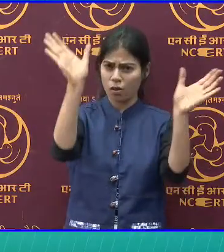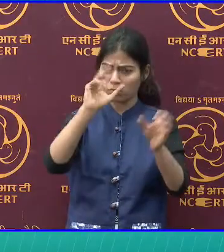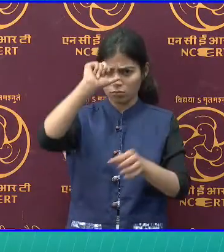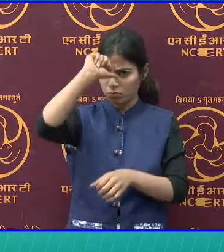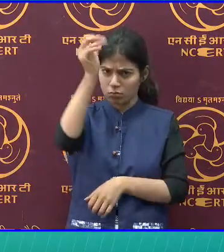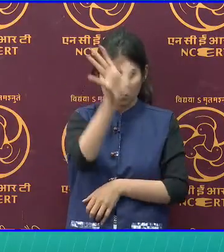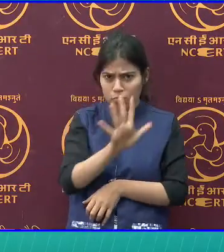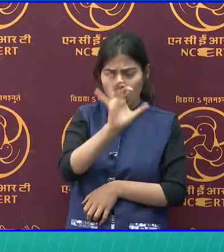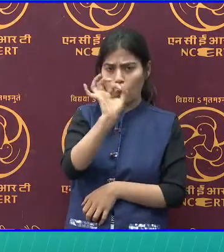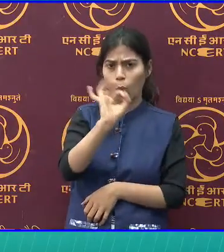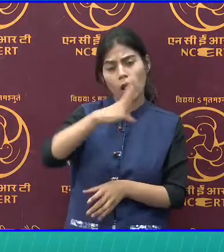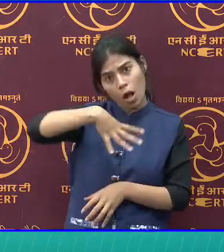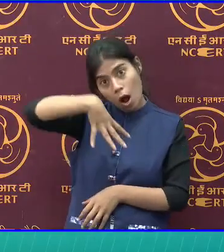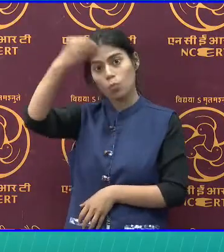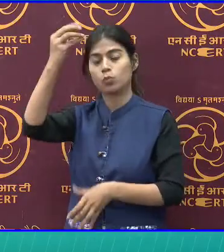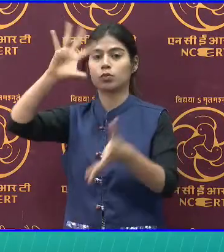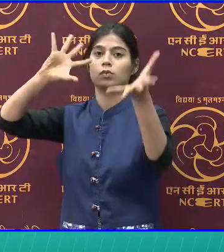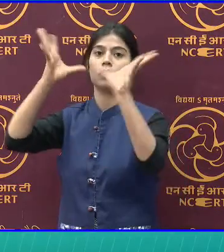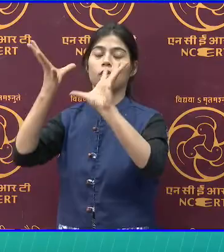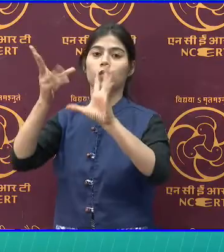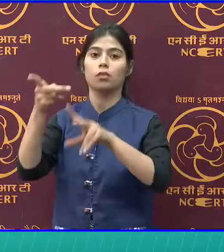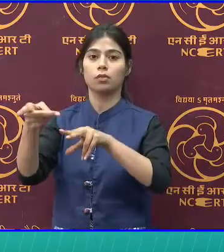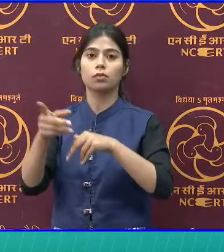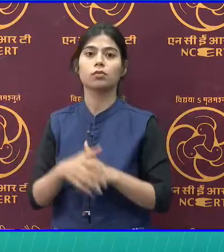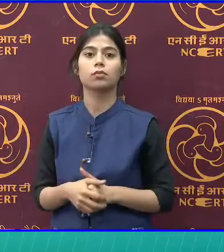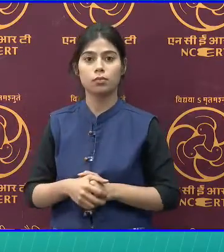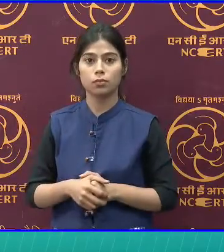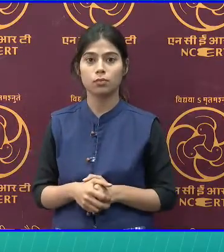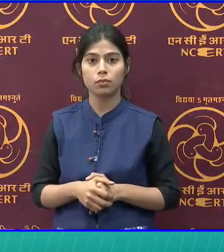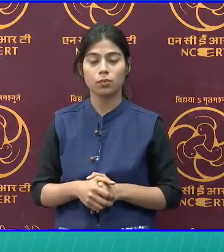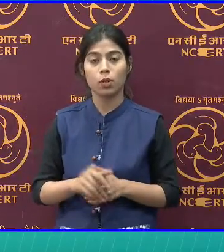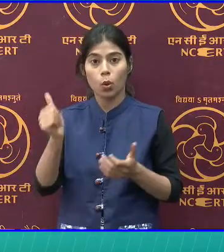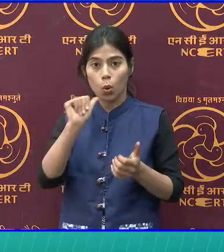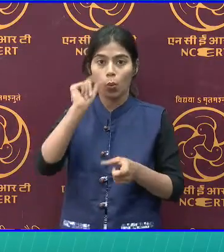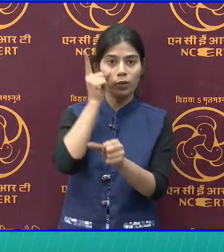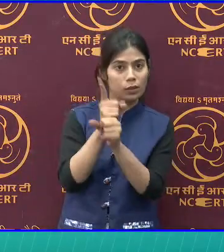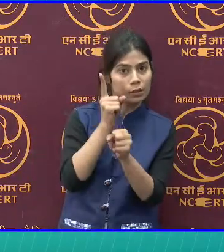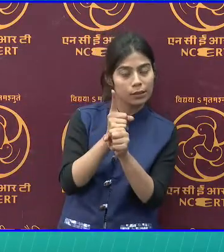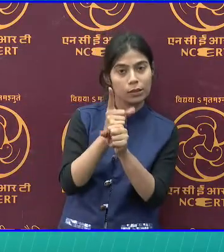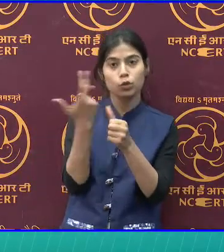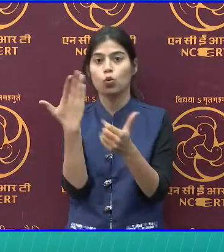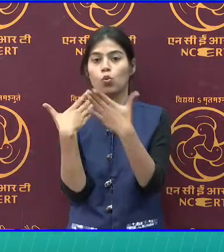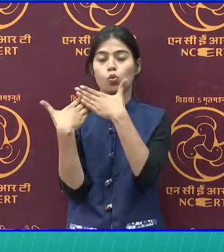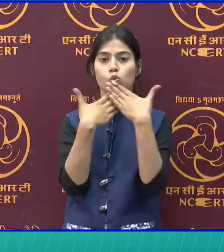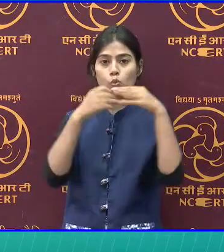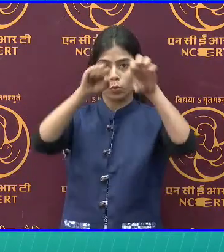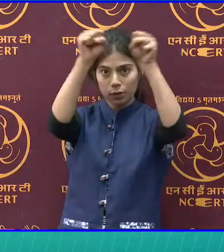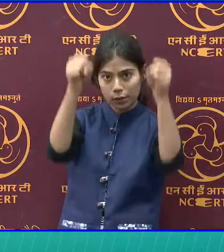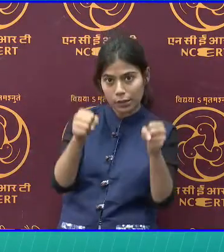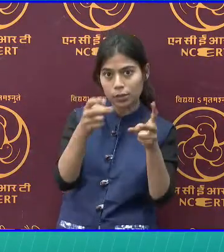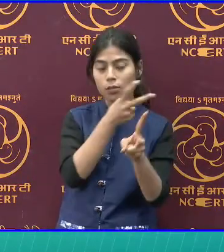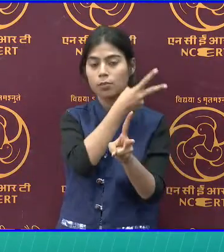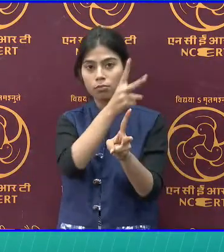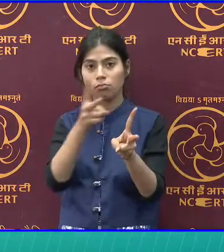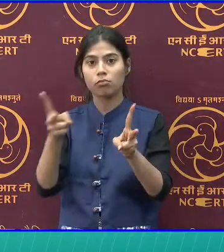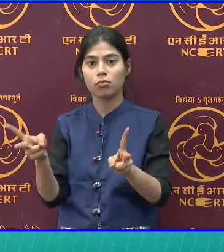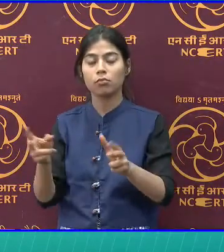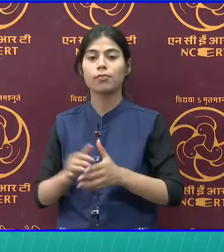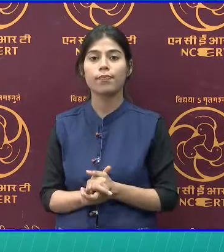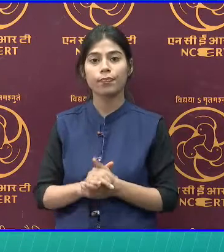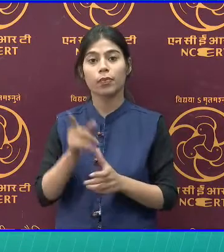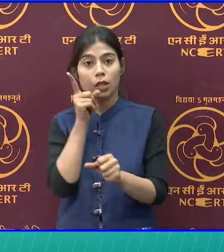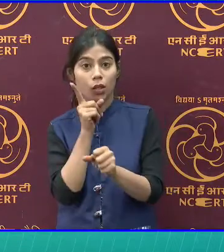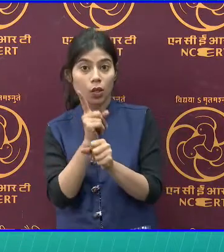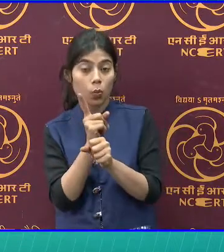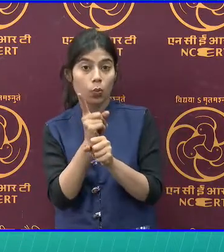Right. And the world is looking for accountability on the part of the teachers and the school system, and teachers and students should know, like teachers and